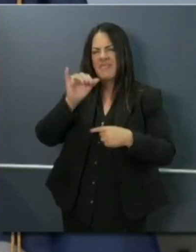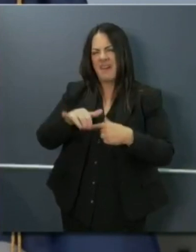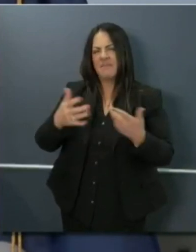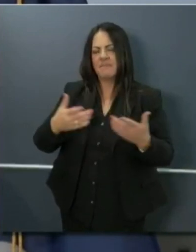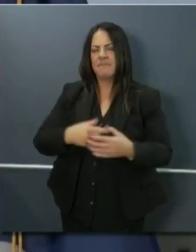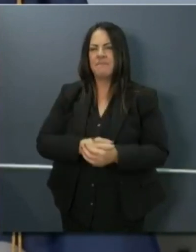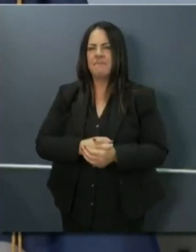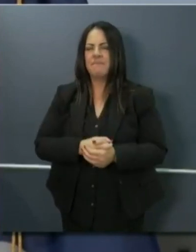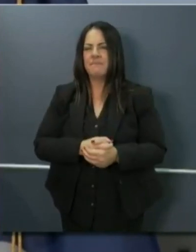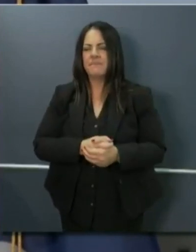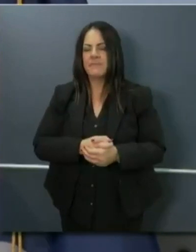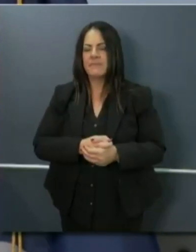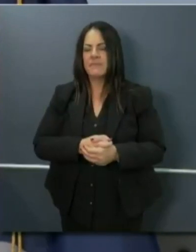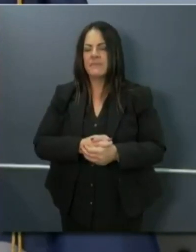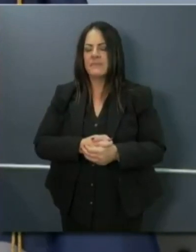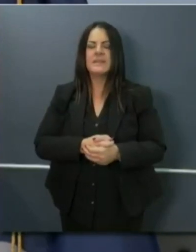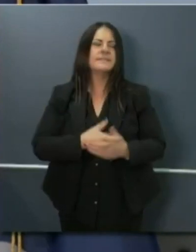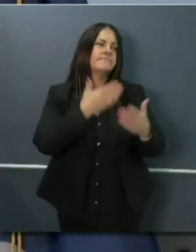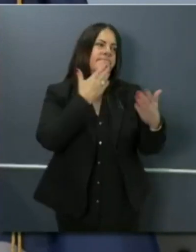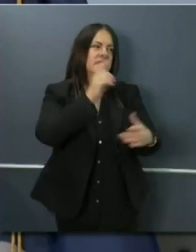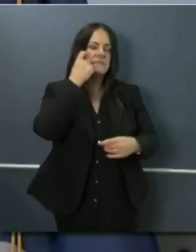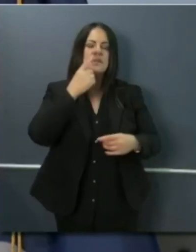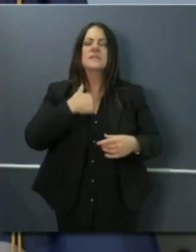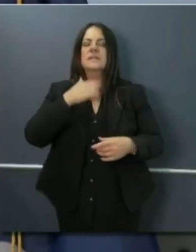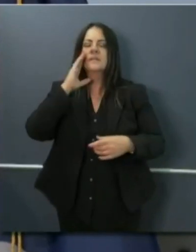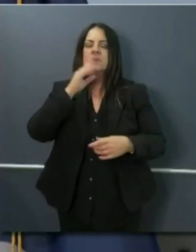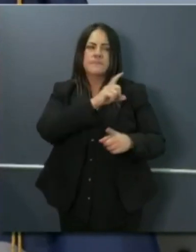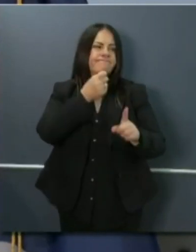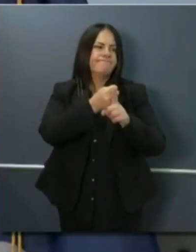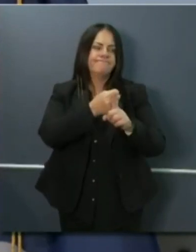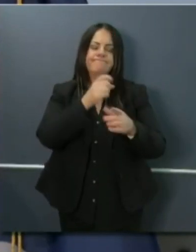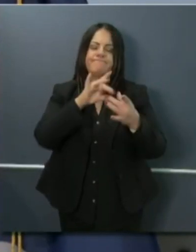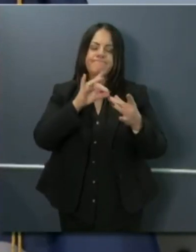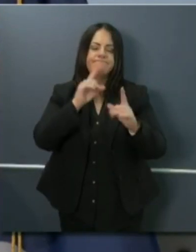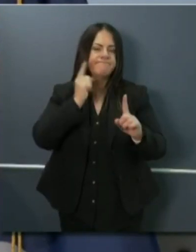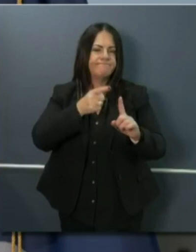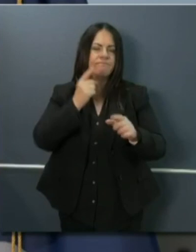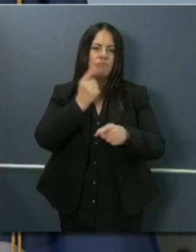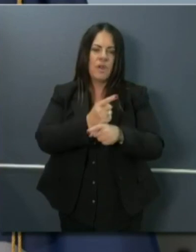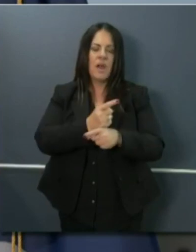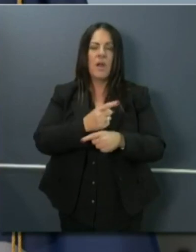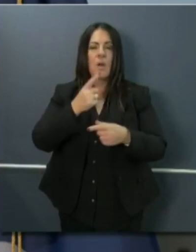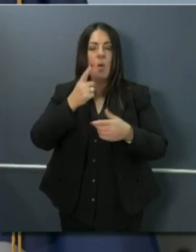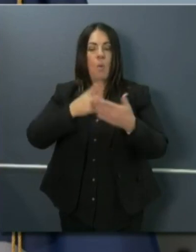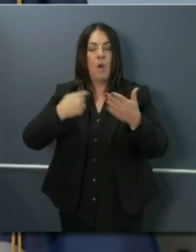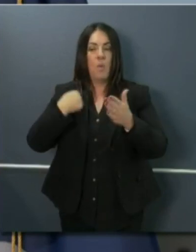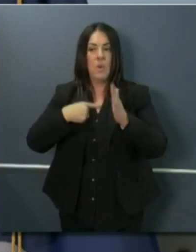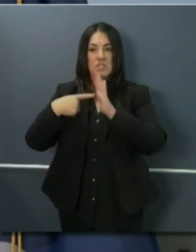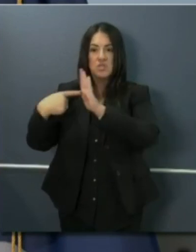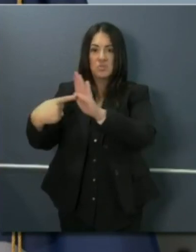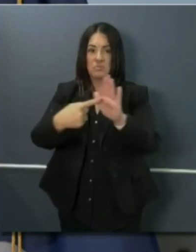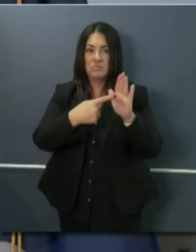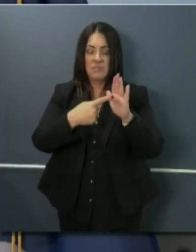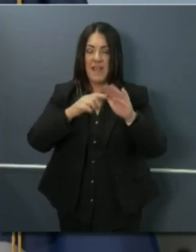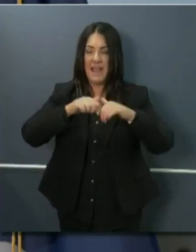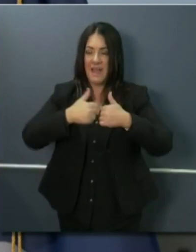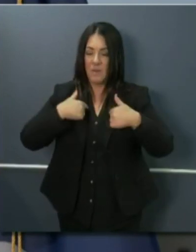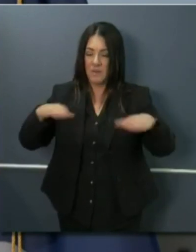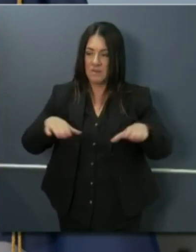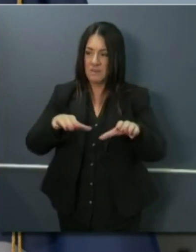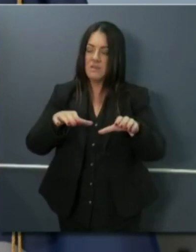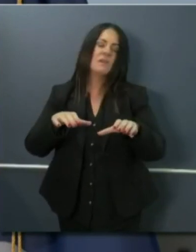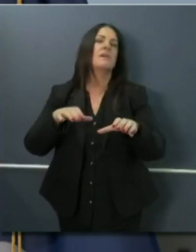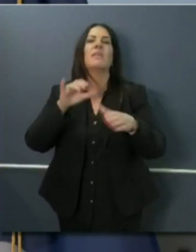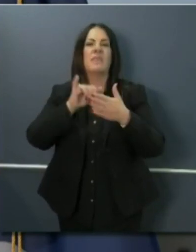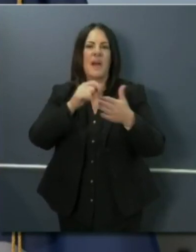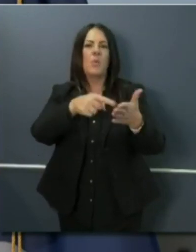Governor, you hit it right on the nose. I think at the moment, the modeling that we show and where we are with our